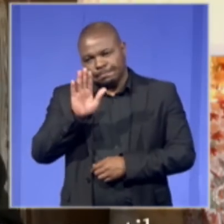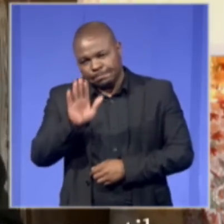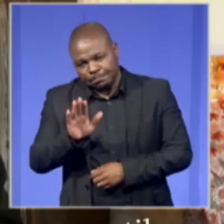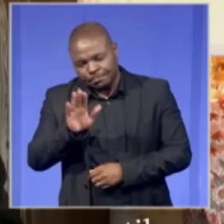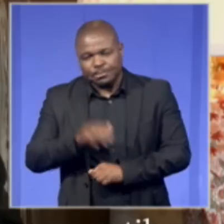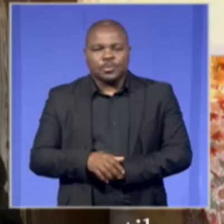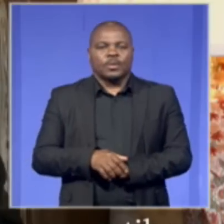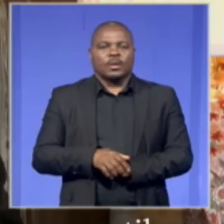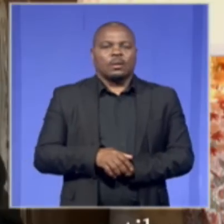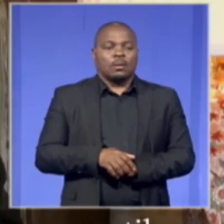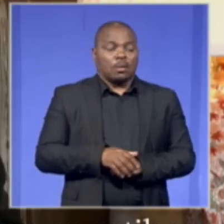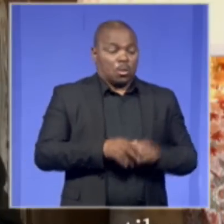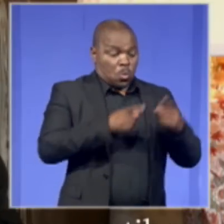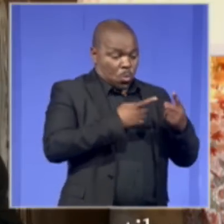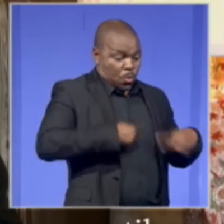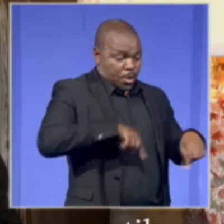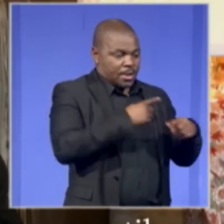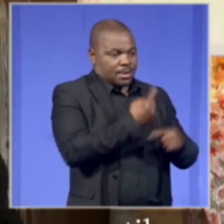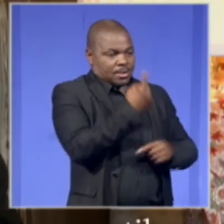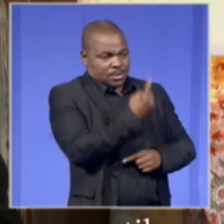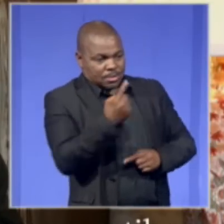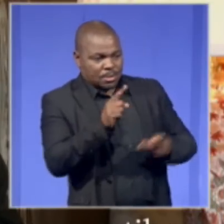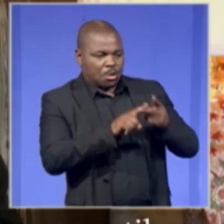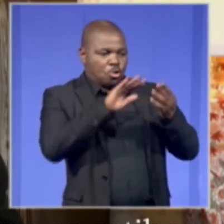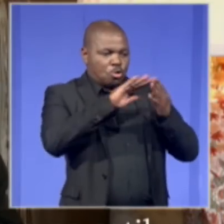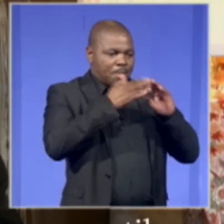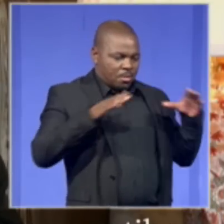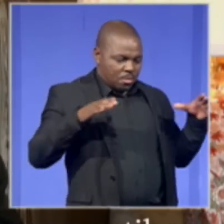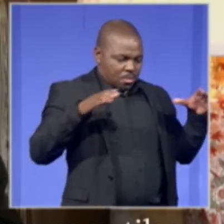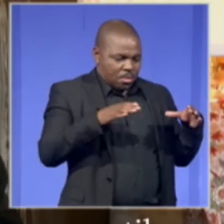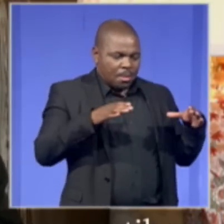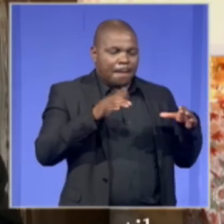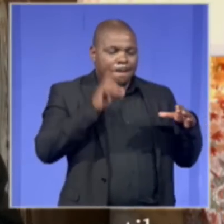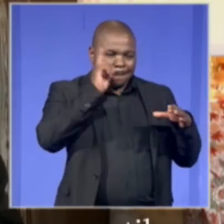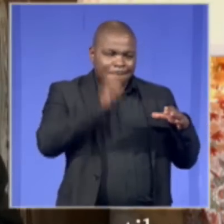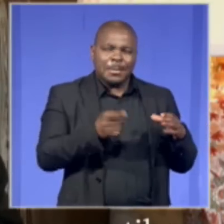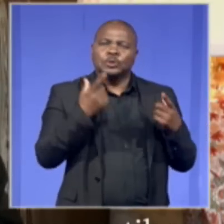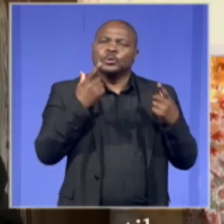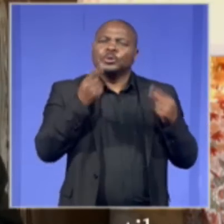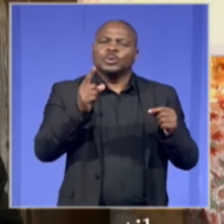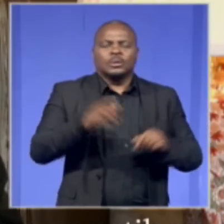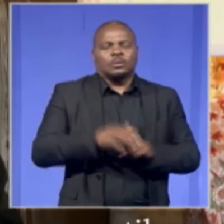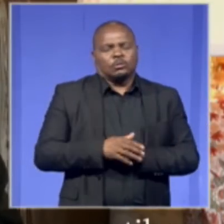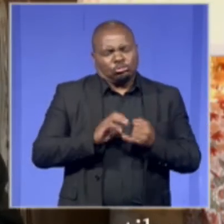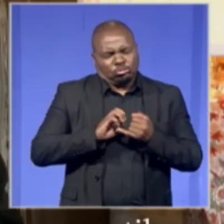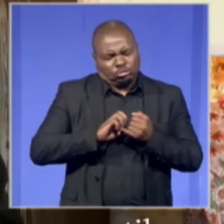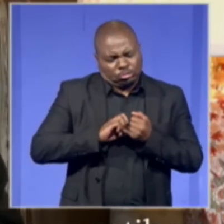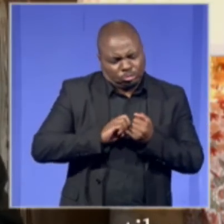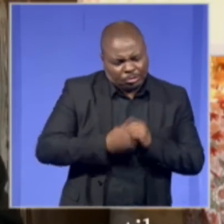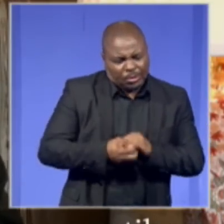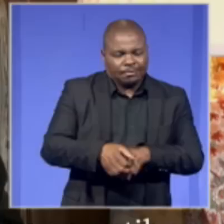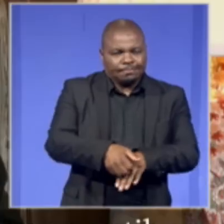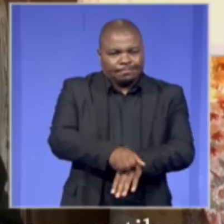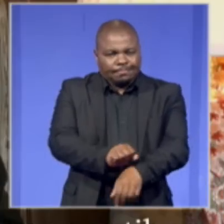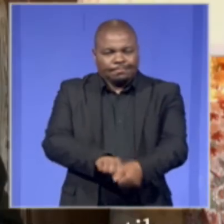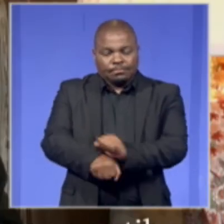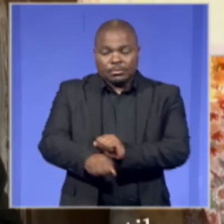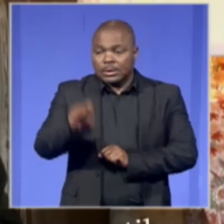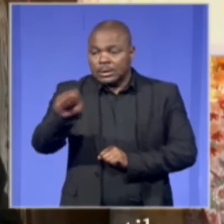As individuals and as communities, we must lend our every effort to helping